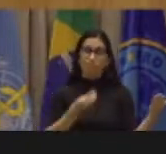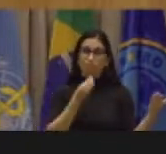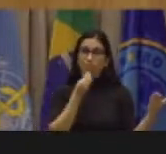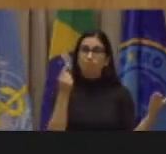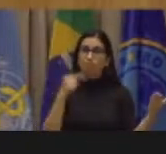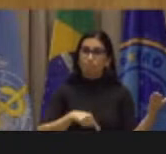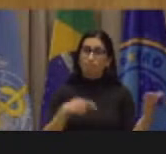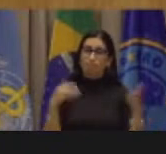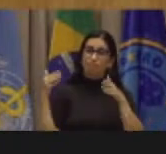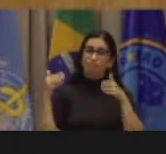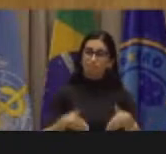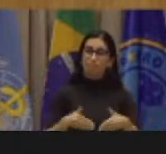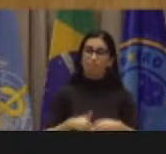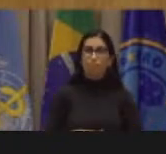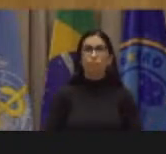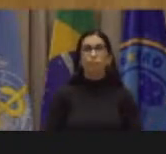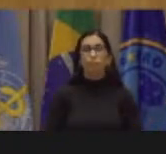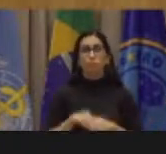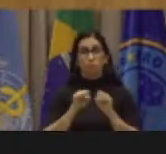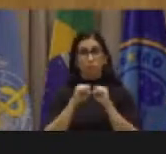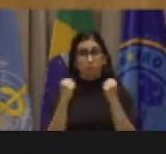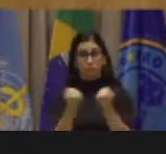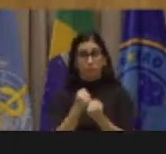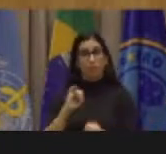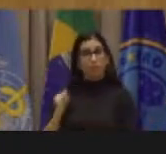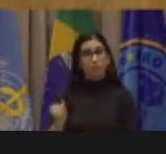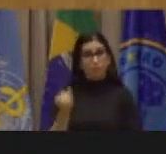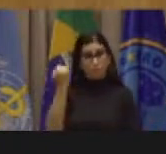this opportunity.